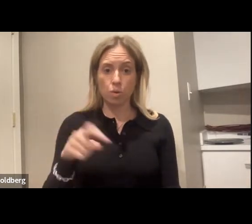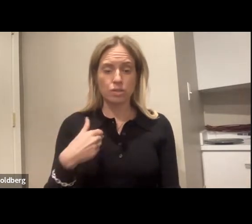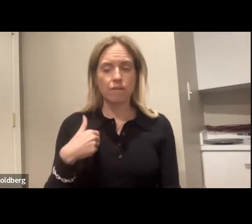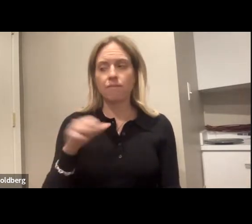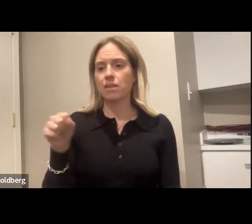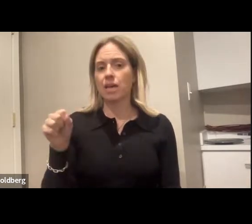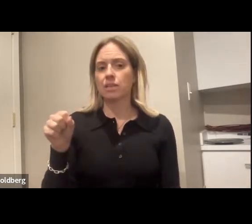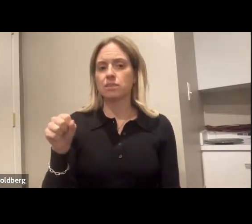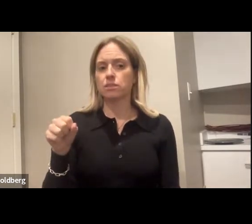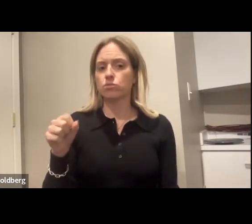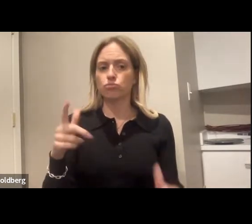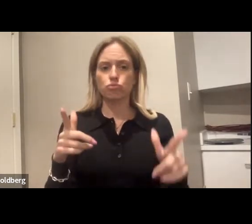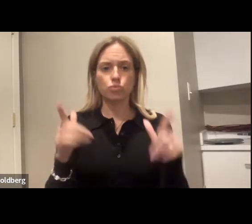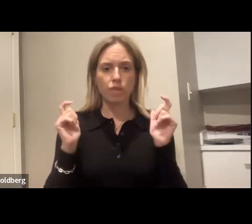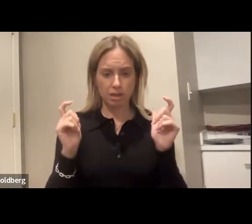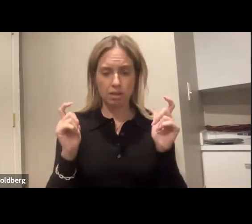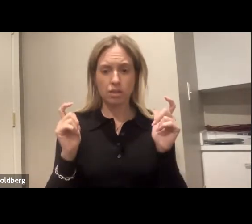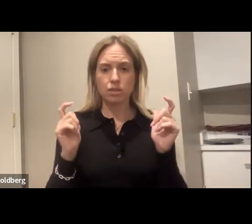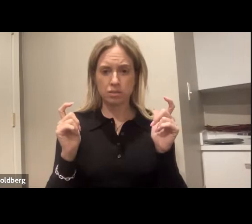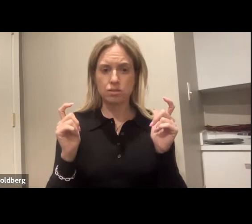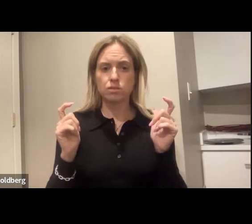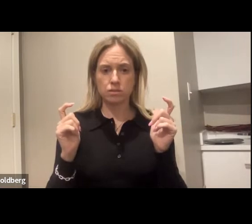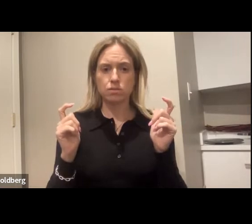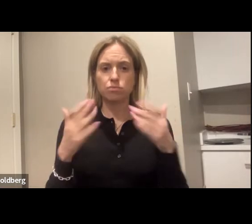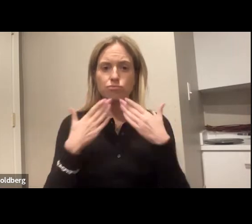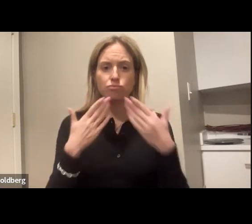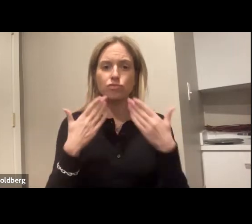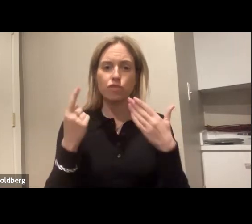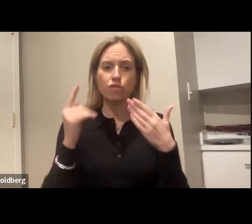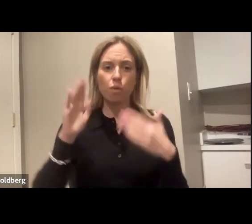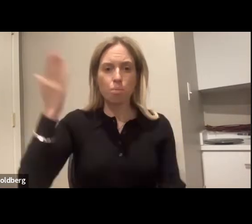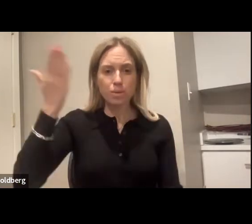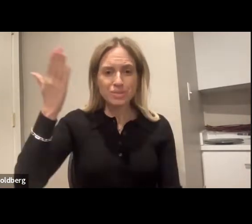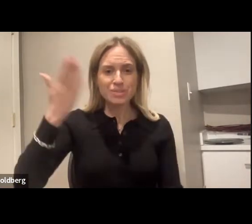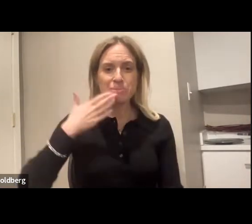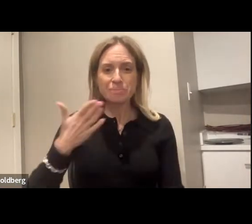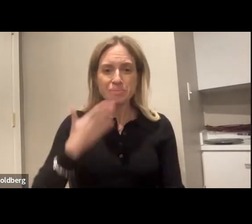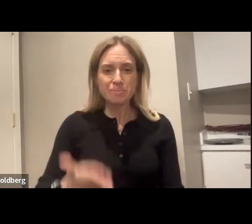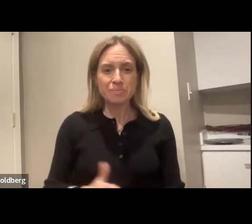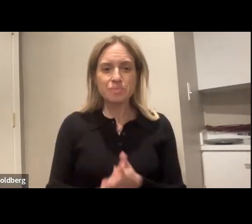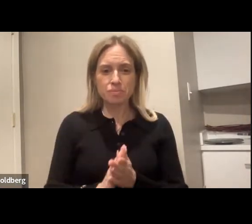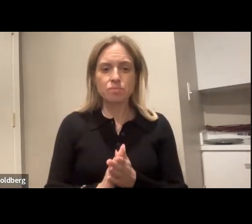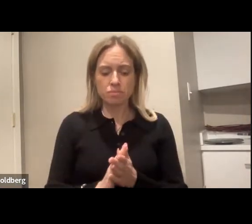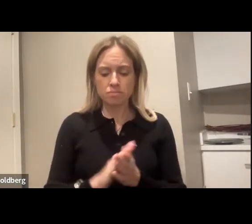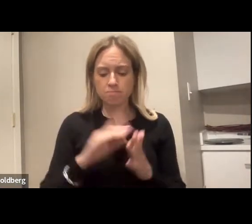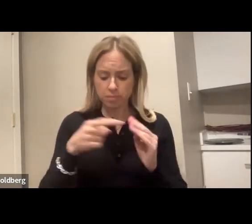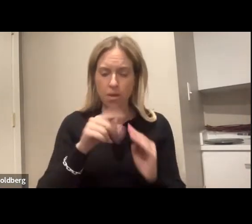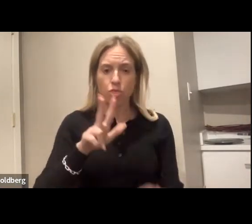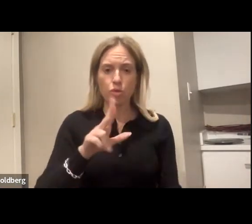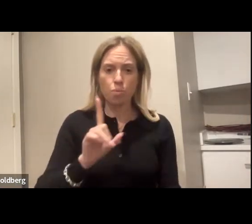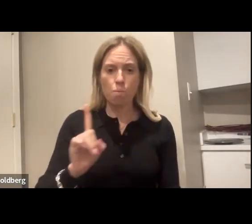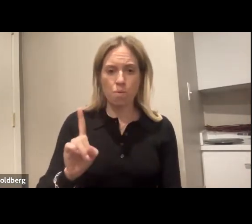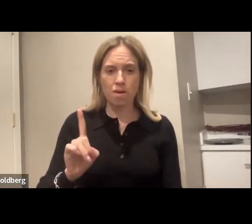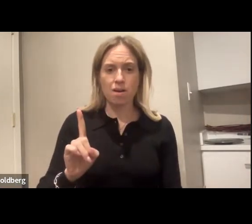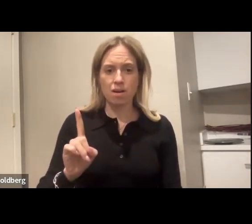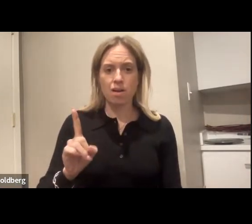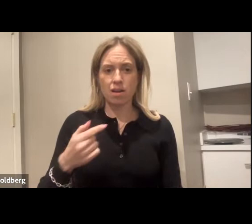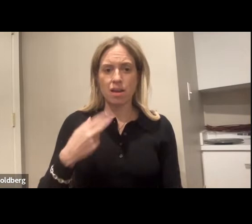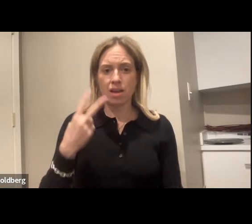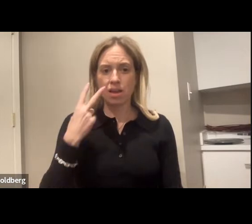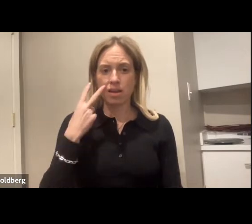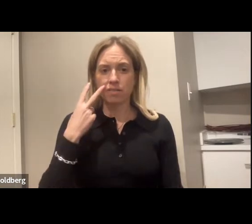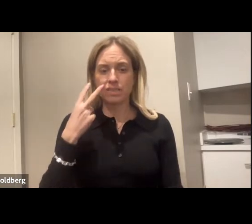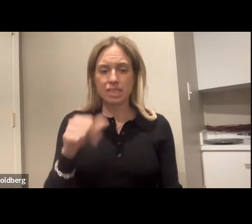Yes, just very briefly, Ms. Puck. So thank you for your presentation. Regarding 311, I've seen